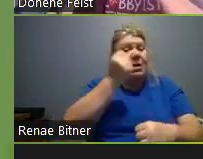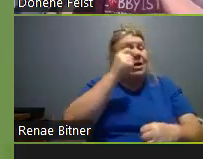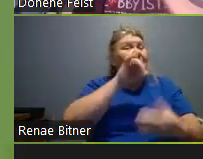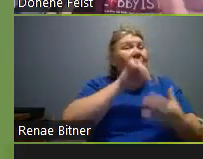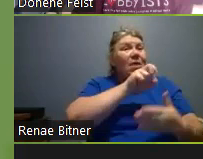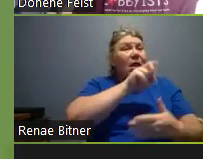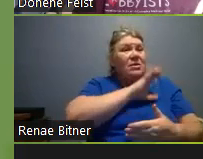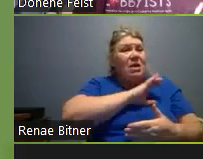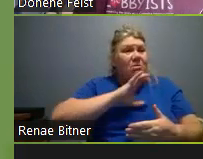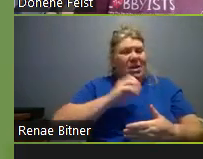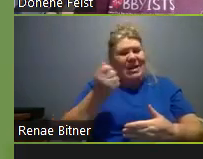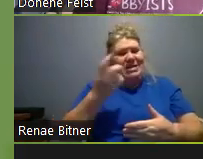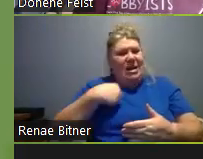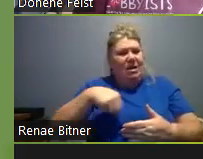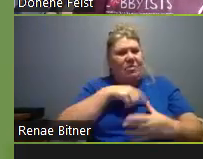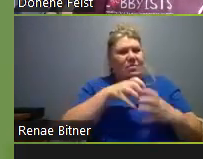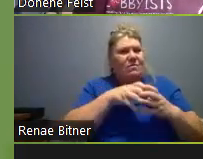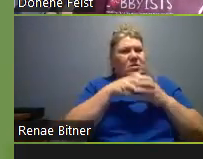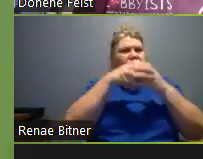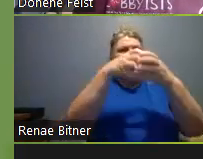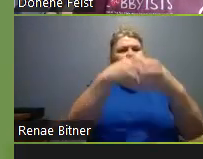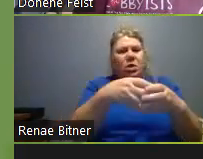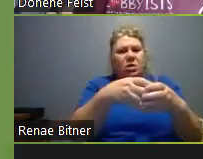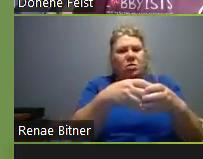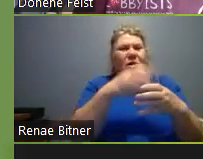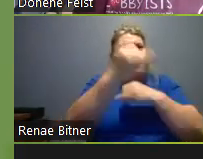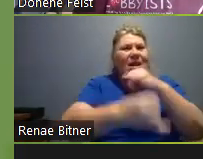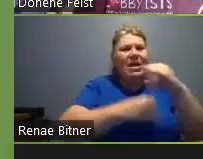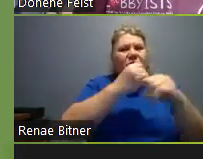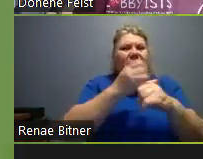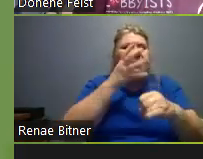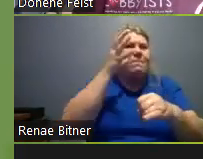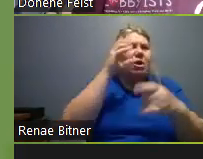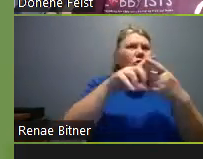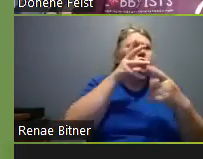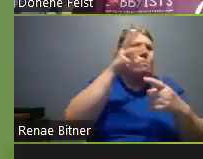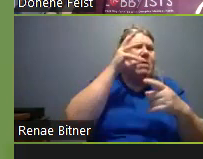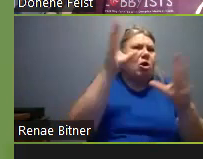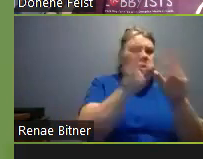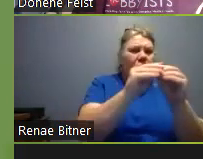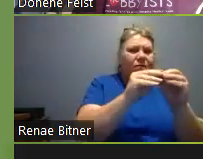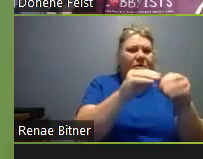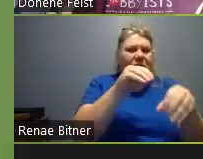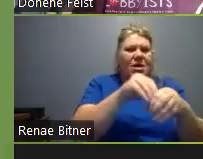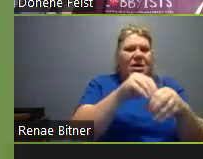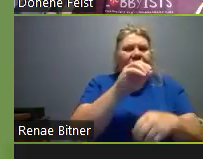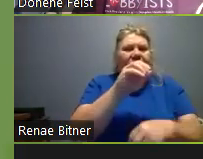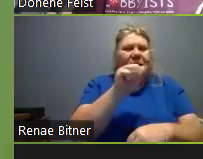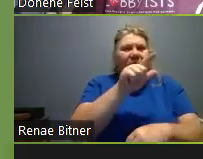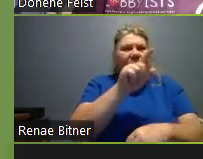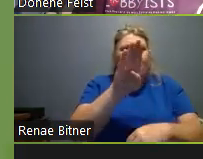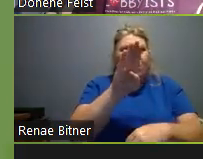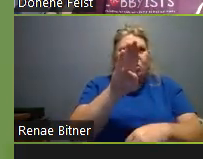there were several of us that went to what was then called the International Parent to Parent Conference, and it was in Albuquerque, New